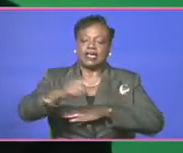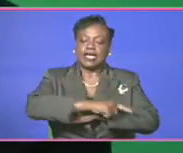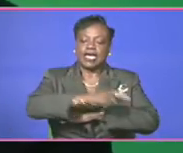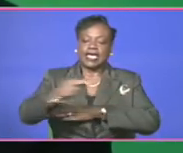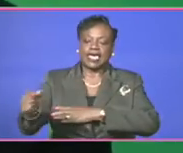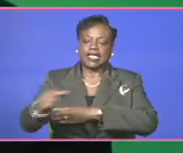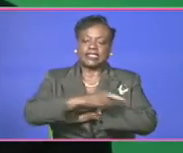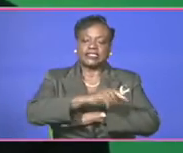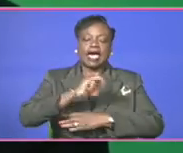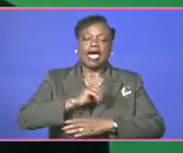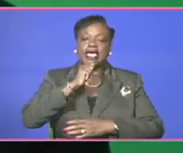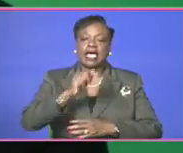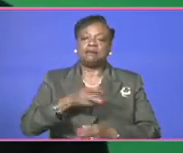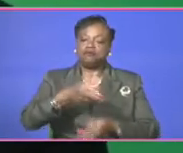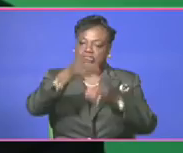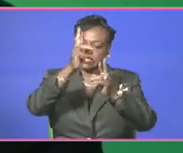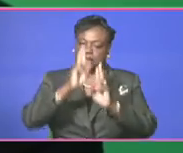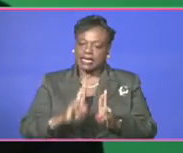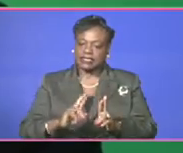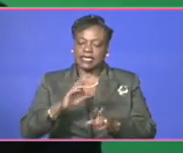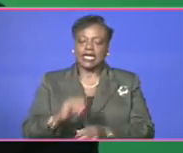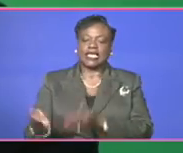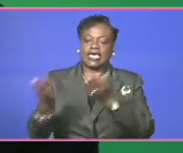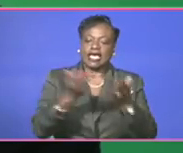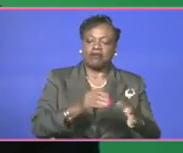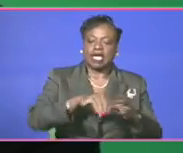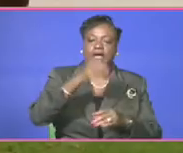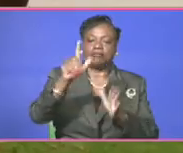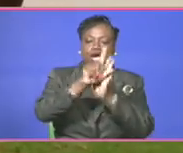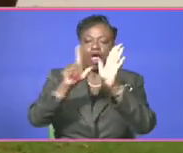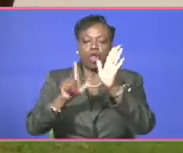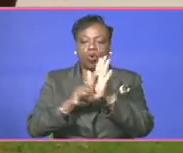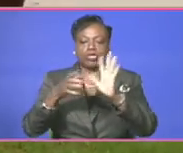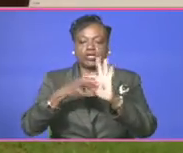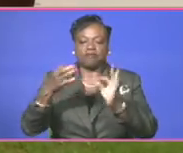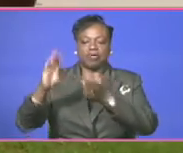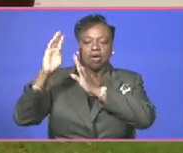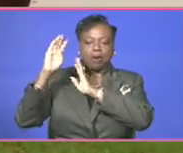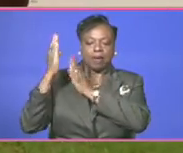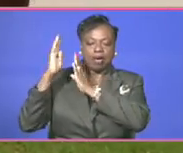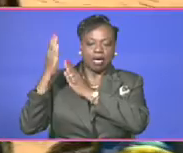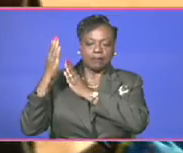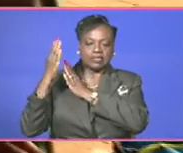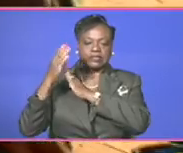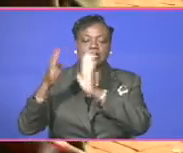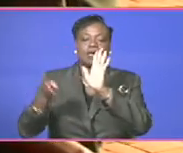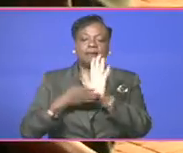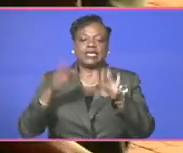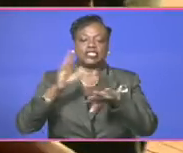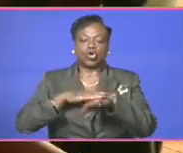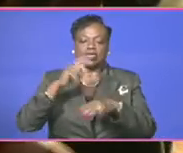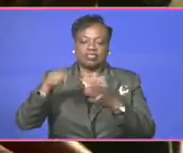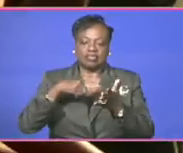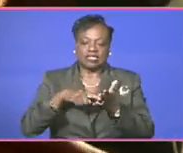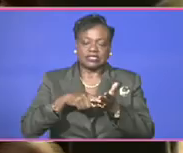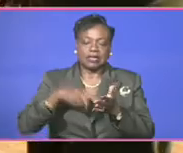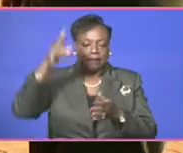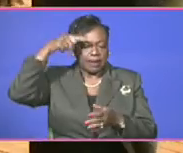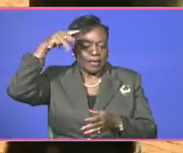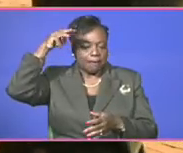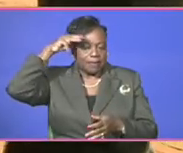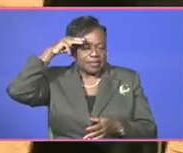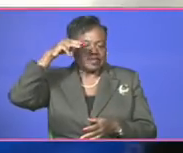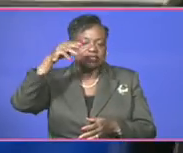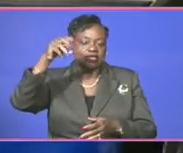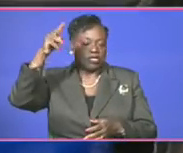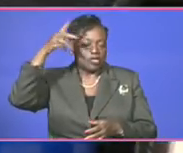is respecting and carrying out the laws of the Bahamas. And based on this view, Prime Minister Dr. the Honorable Hubert Minnis is prepared to make